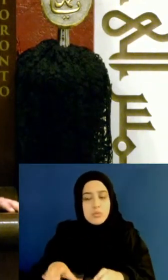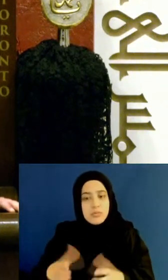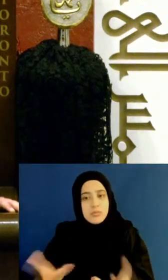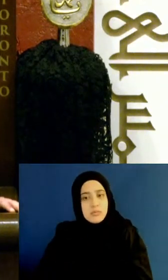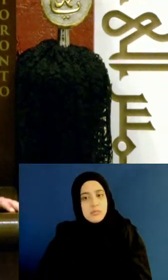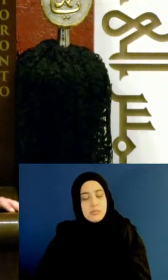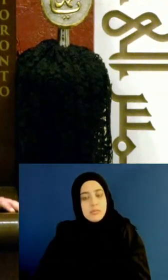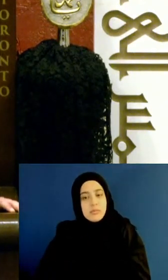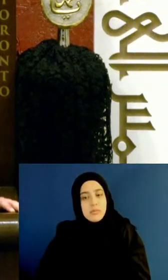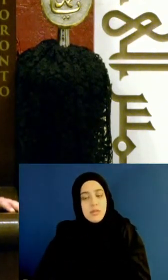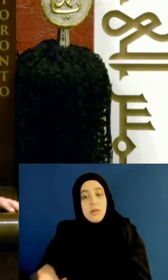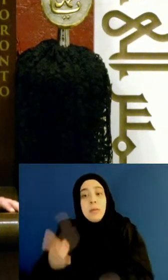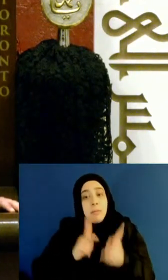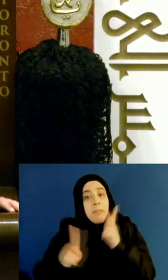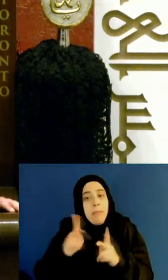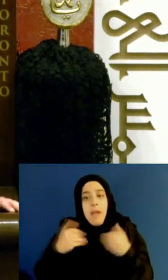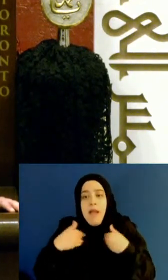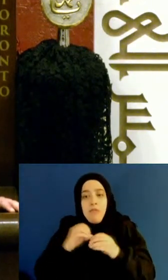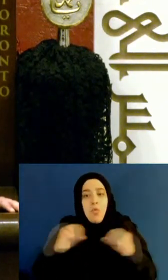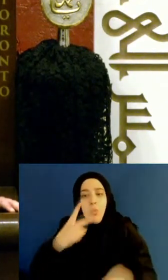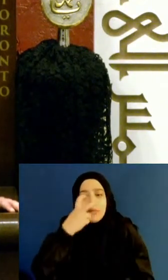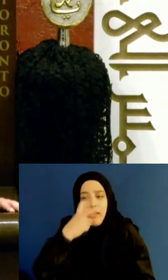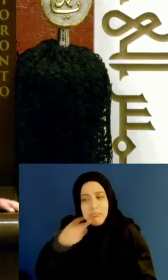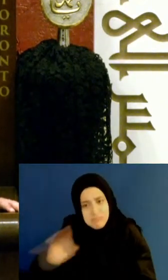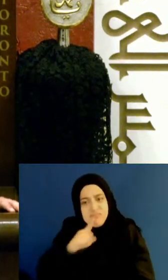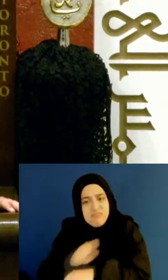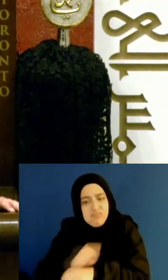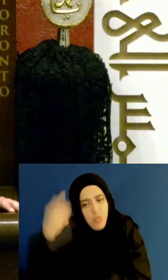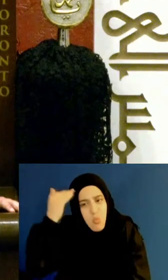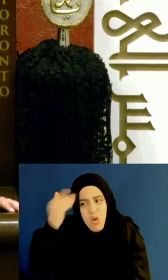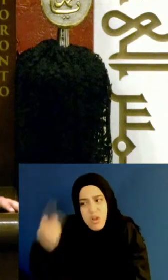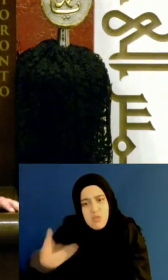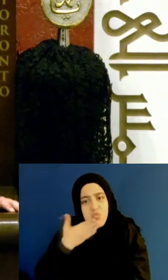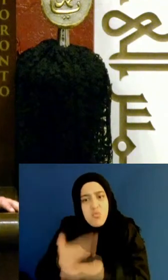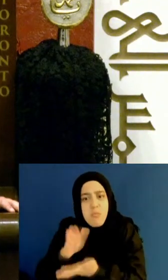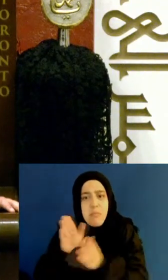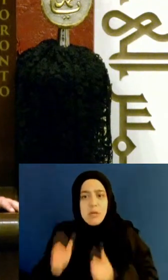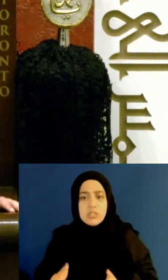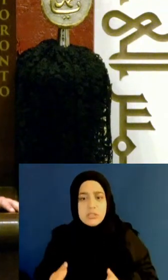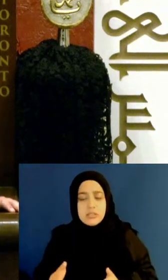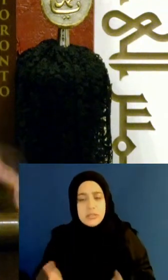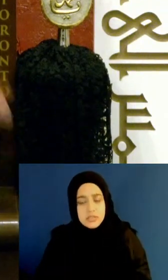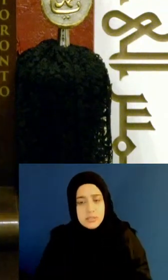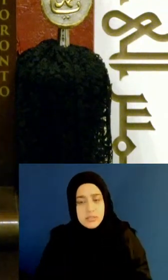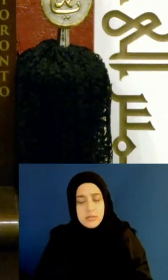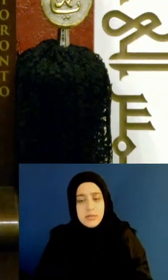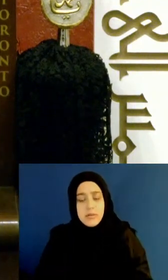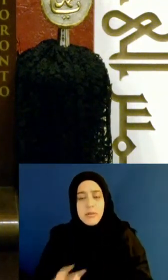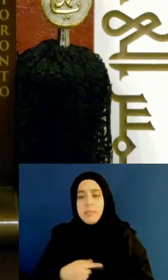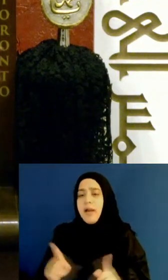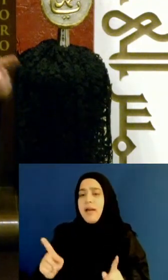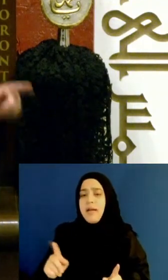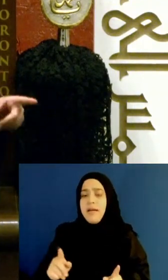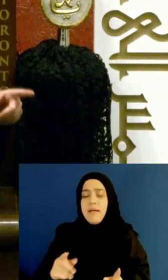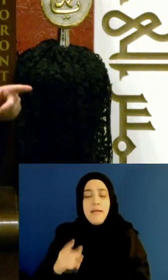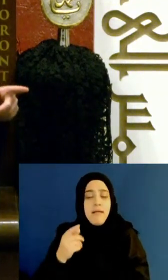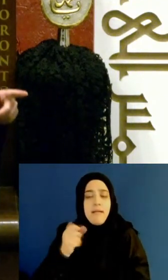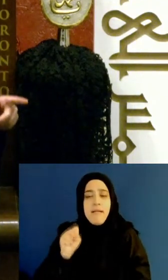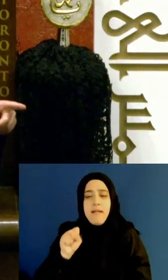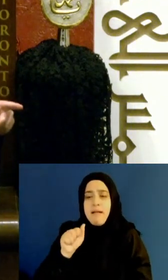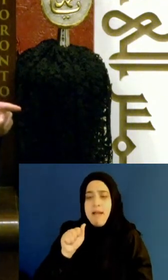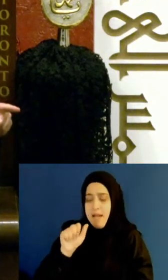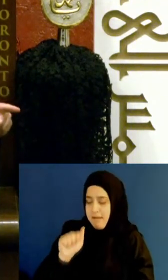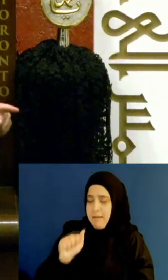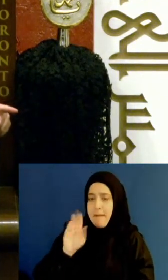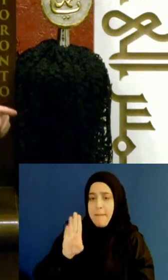Abu Sufyan's major opposition towards Rasulullah was what during the early Meccan days? He would come to Imam Abu Talib and he would